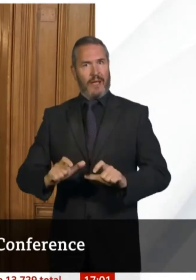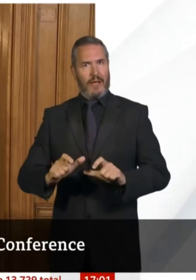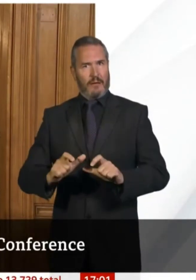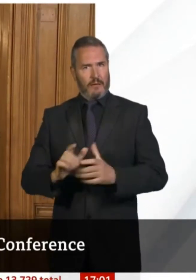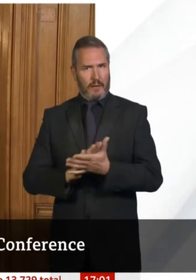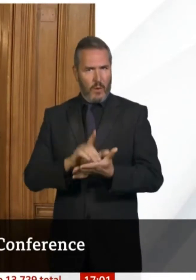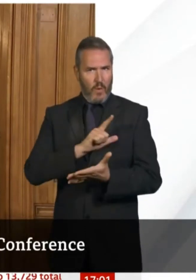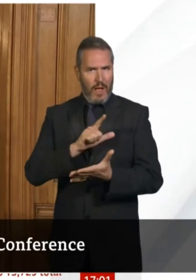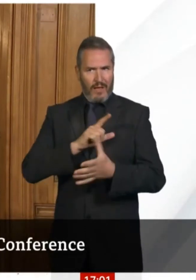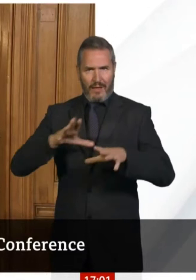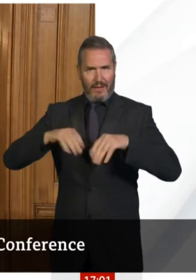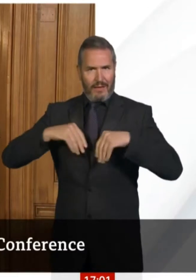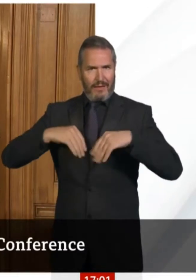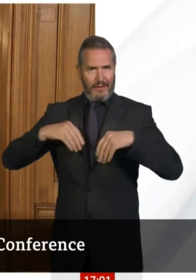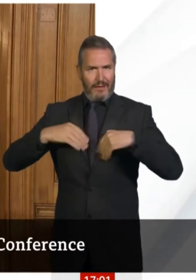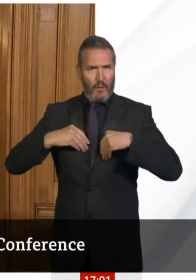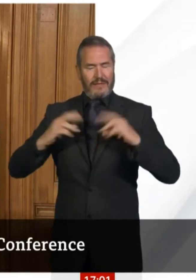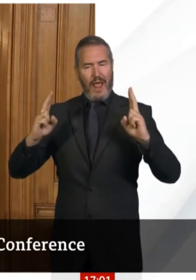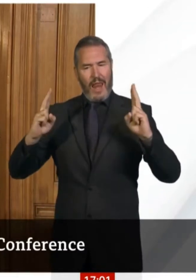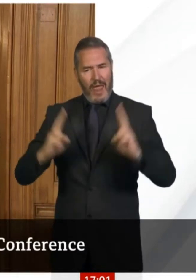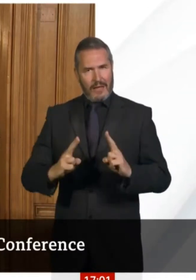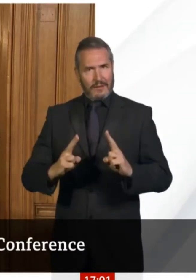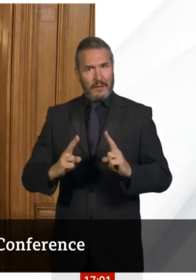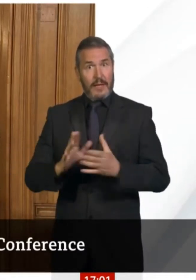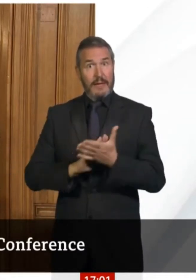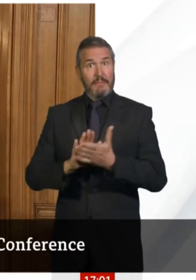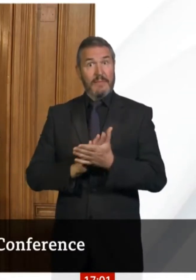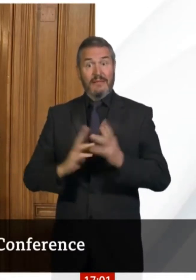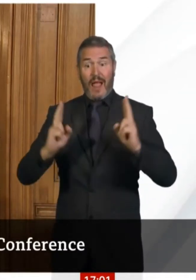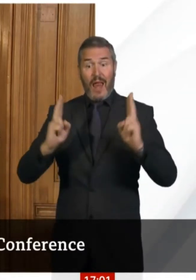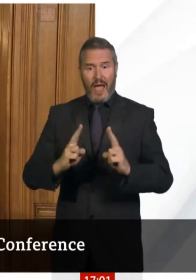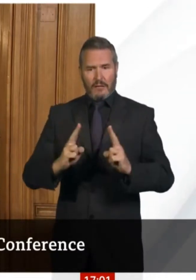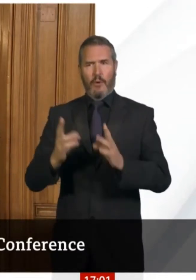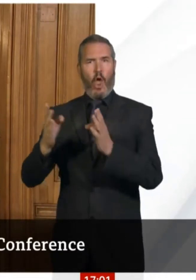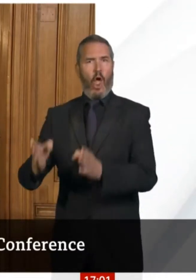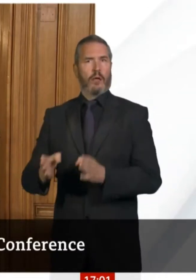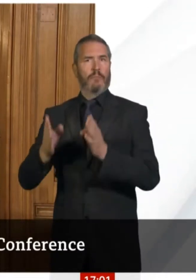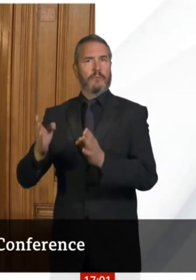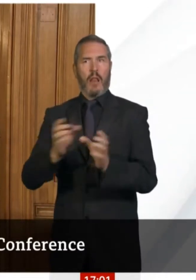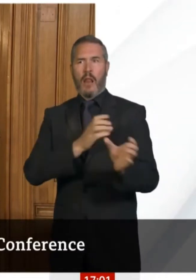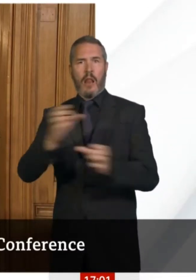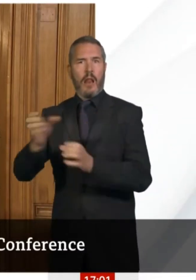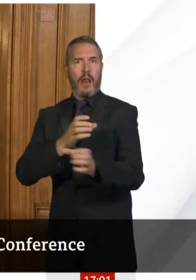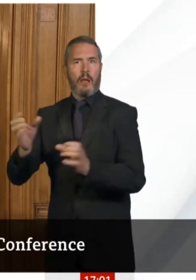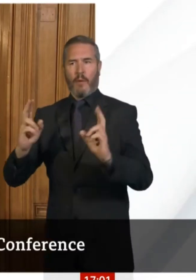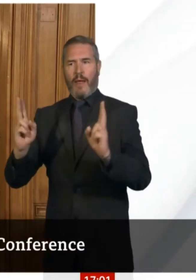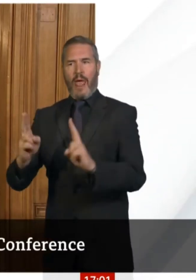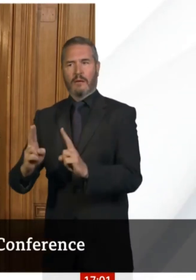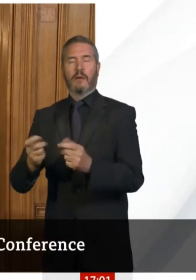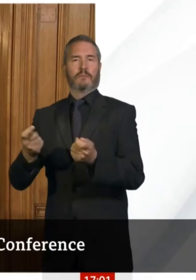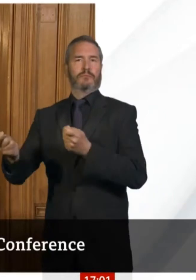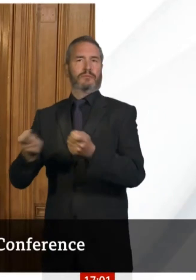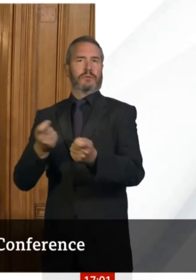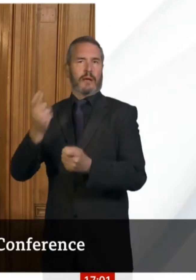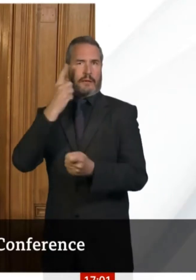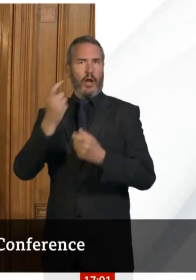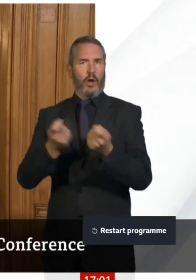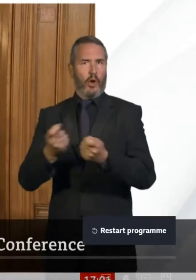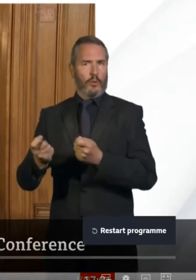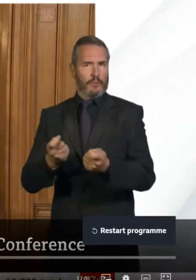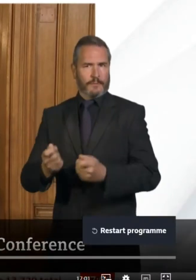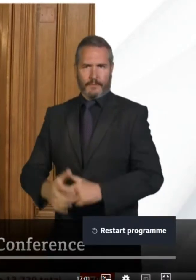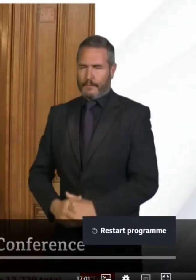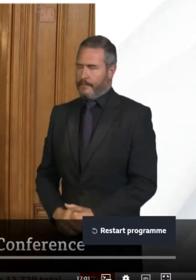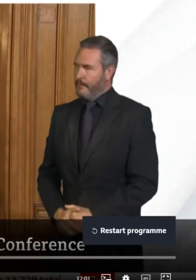need hospital treatment at any one time, and that's the way we can protect the NHS from becoming overwhelmed. And at every step